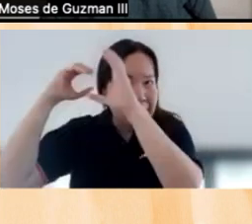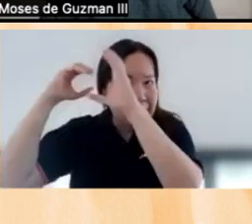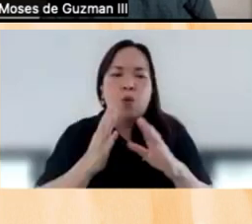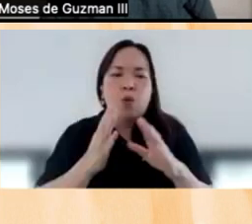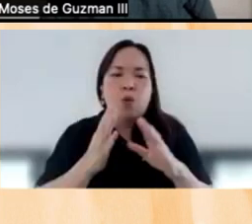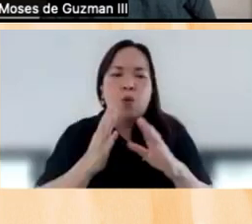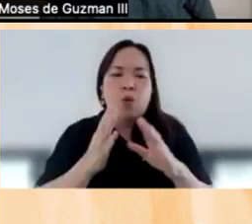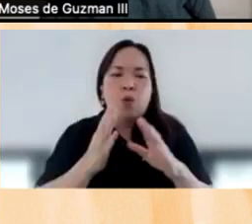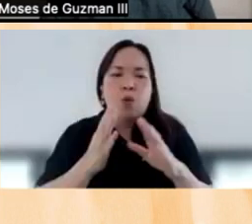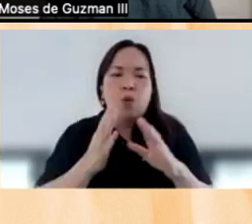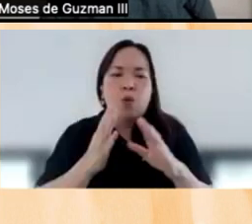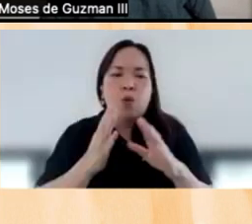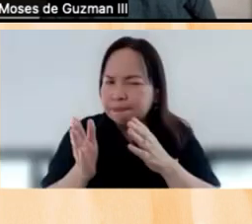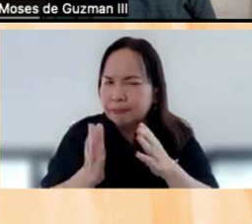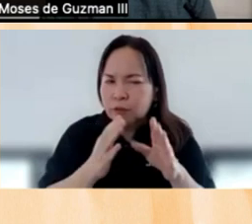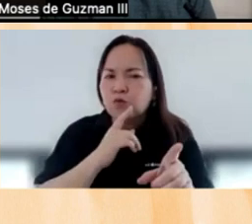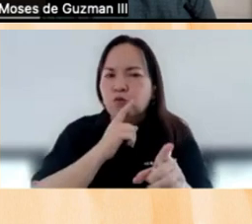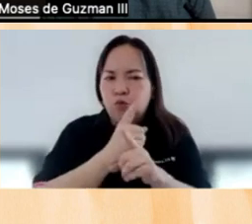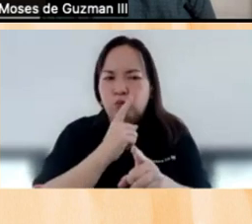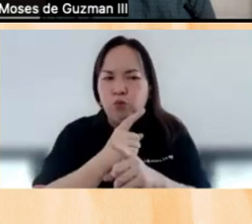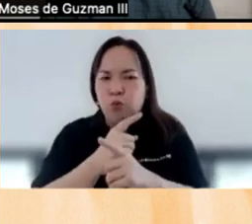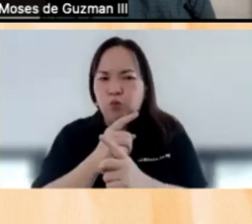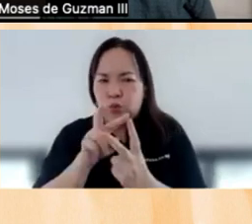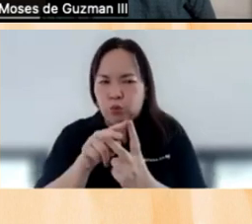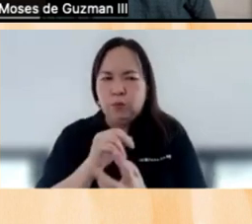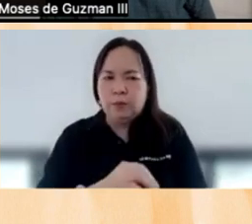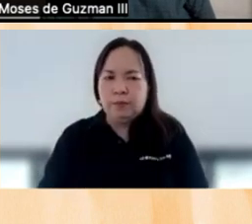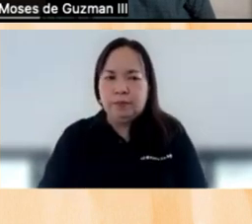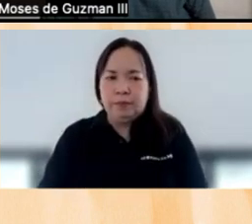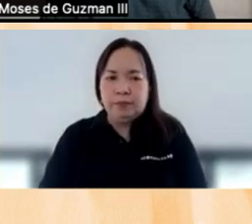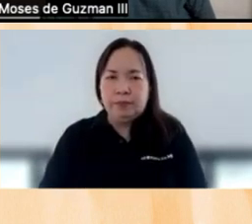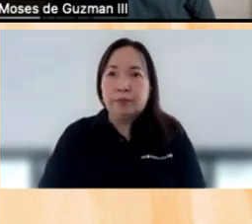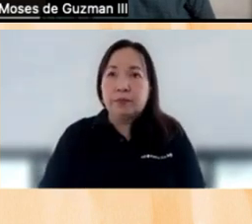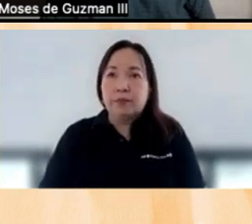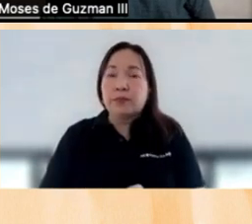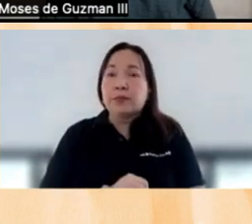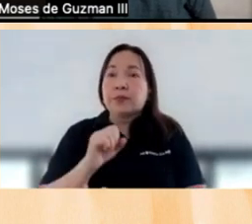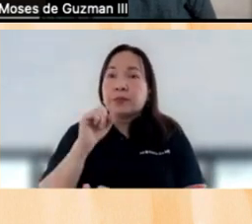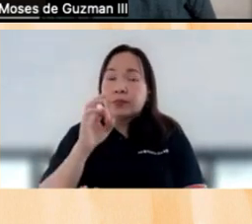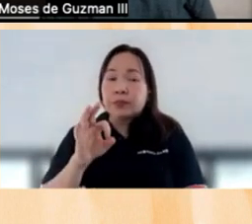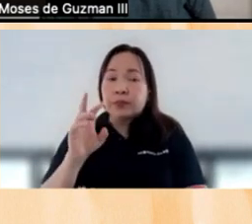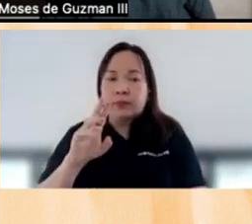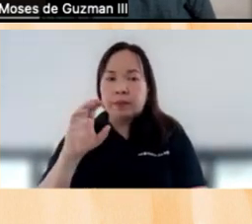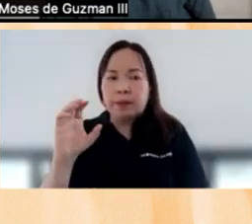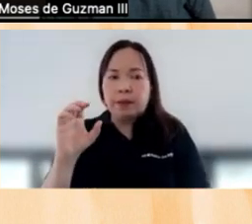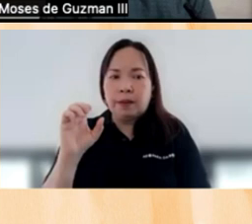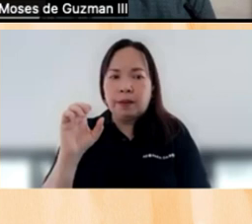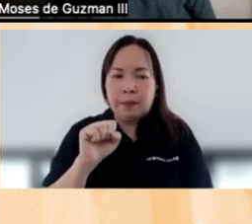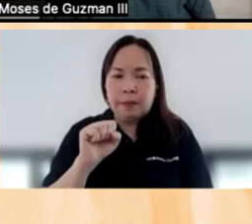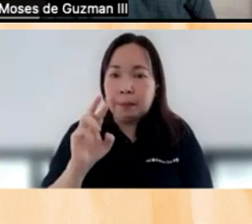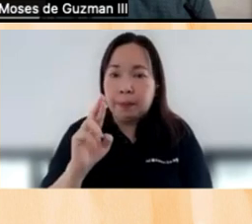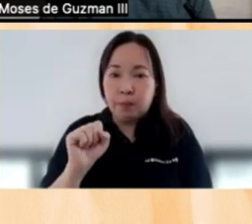you wished you were dead or wish you could go to sleep and not wake up? Question number